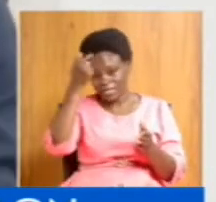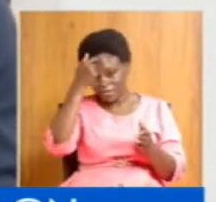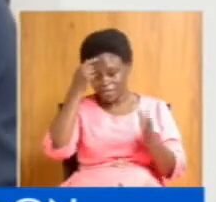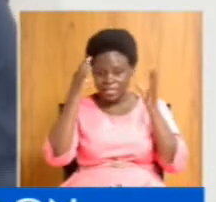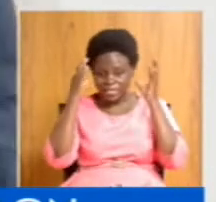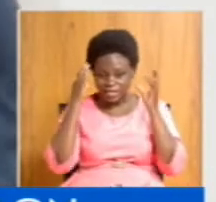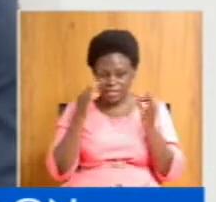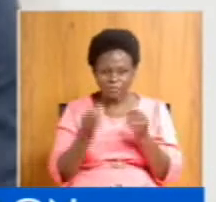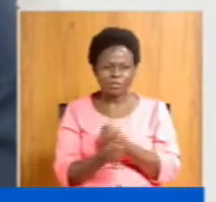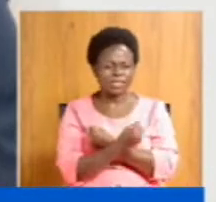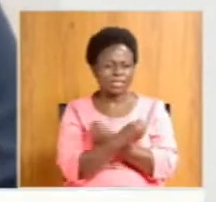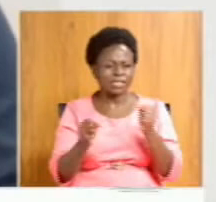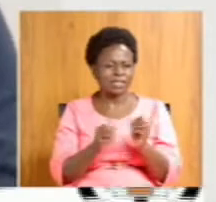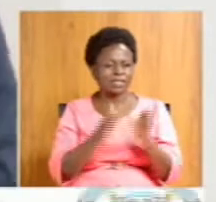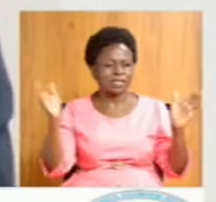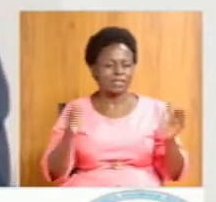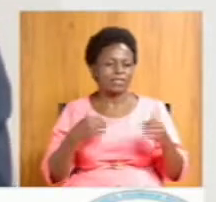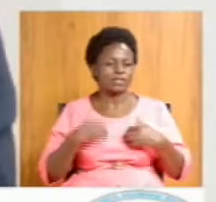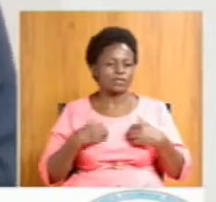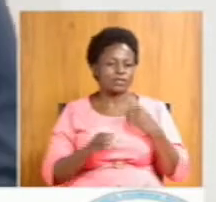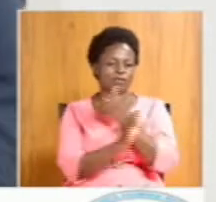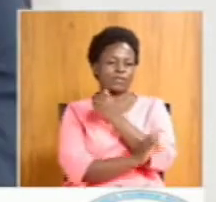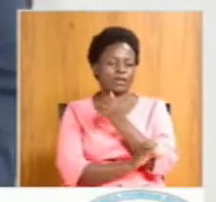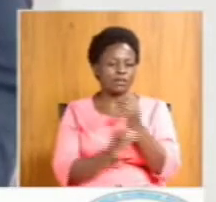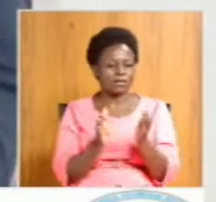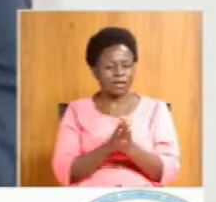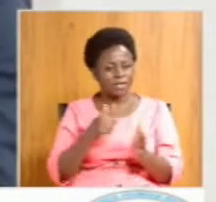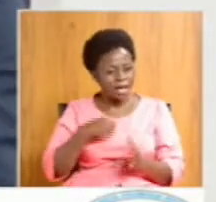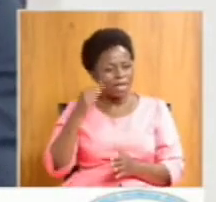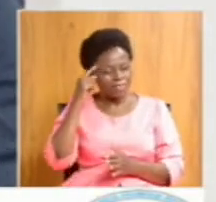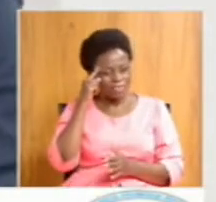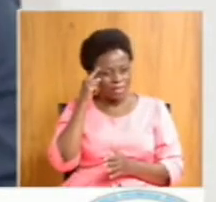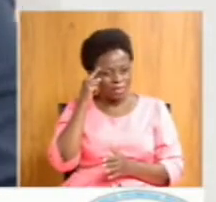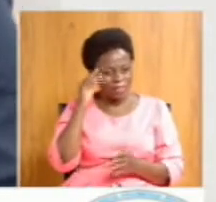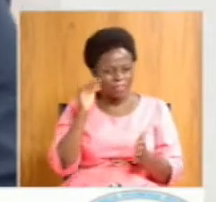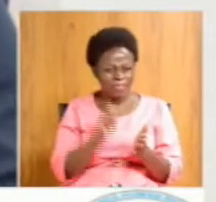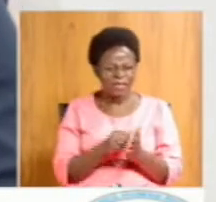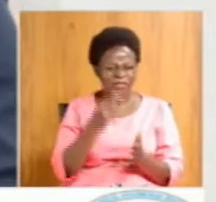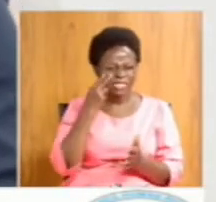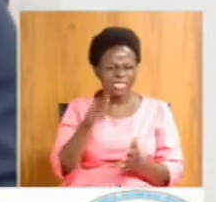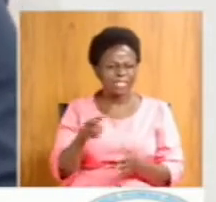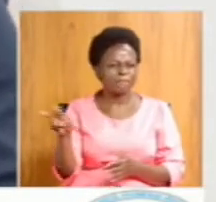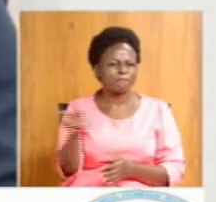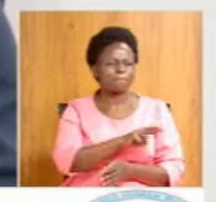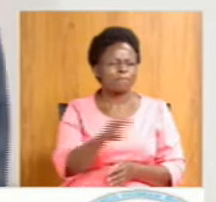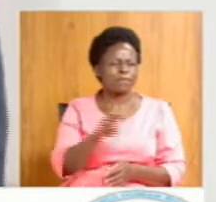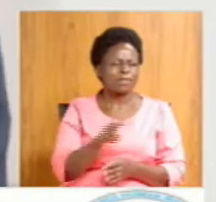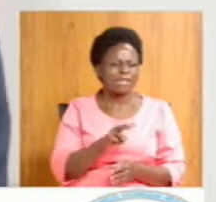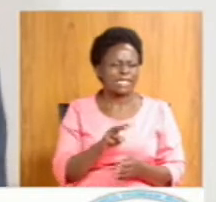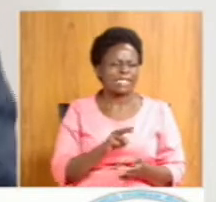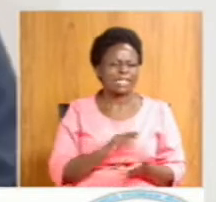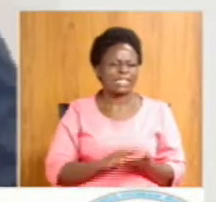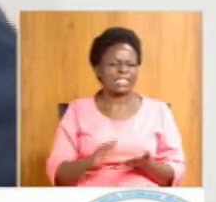because it had secured the wider interests of the country, and I think that shouldn't be seen as an